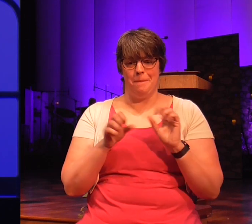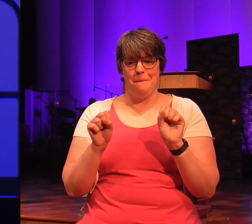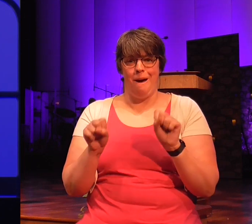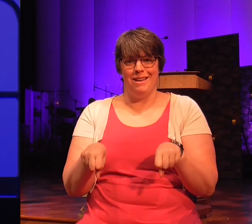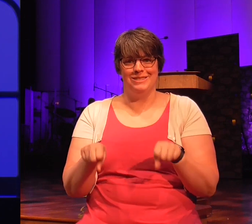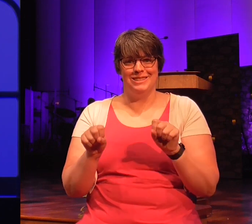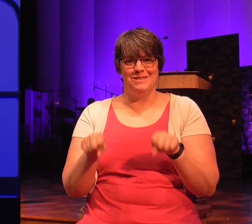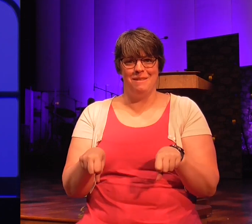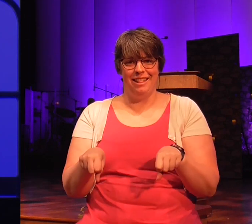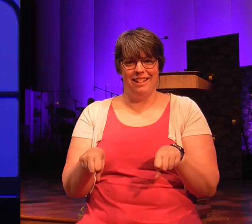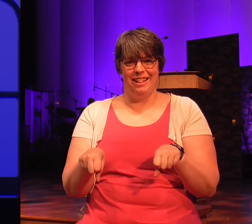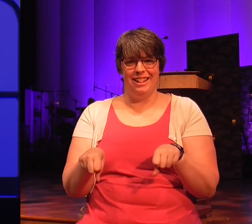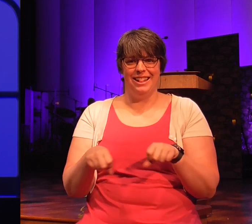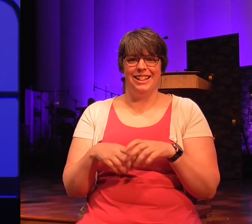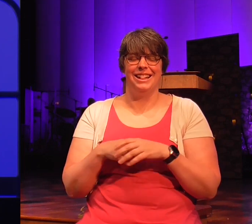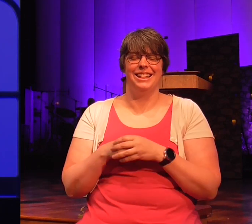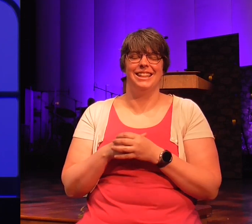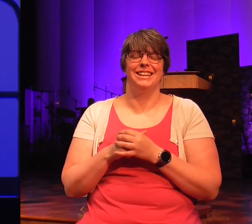possibility.